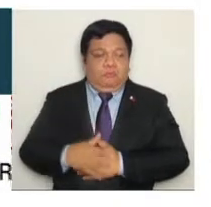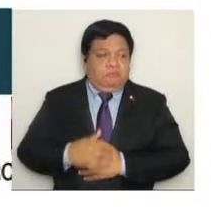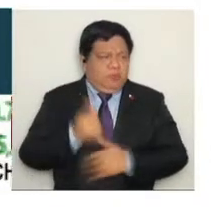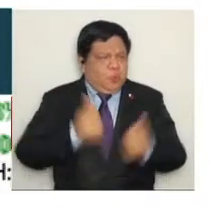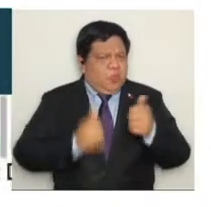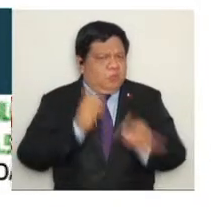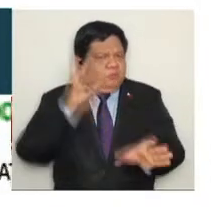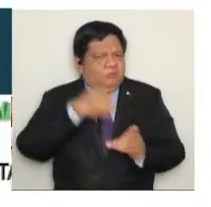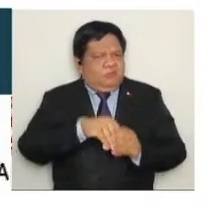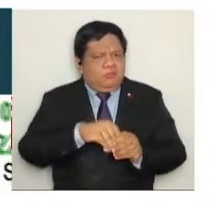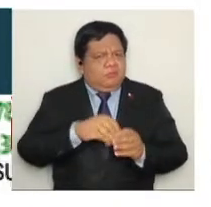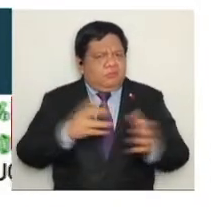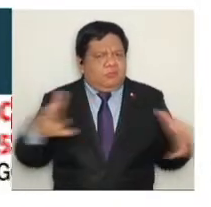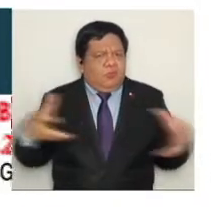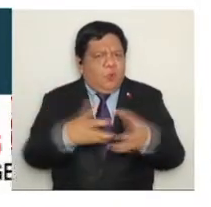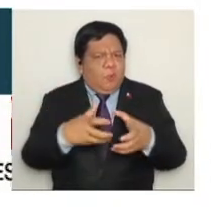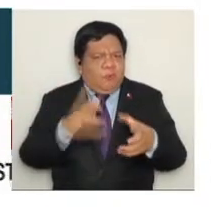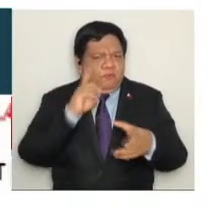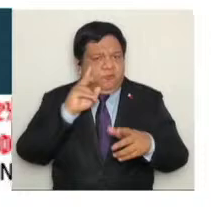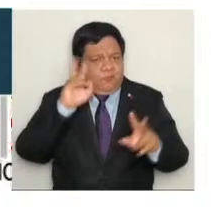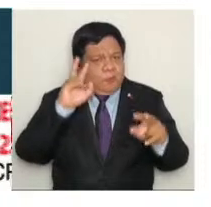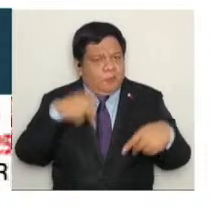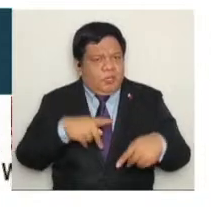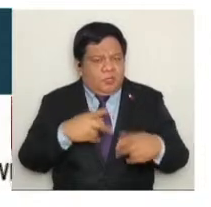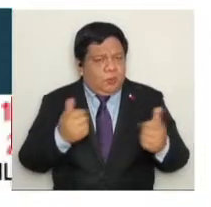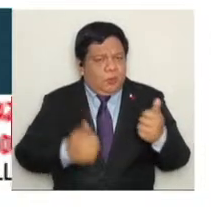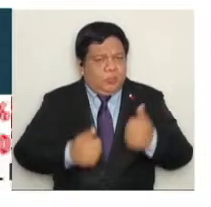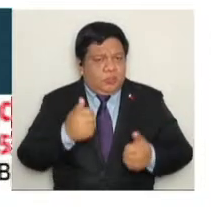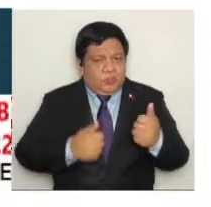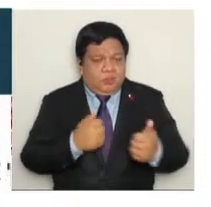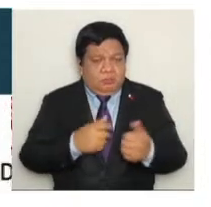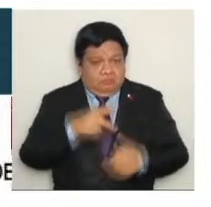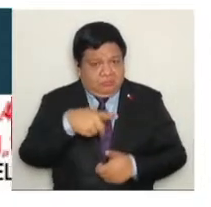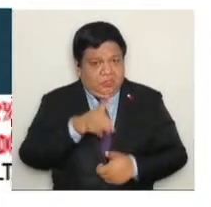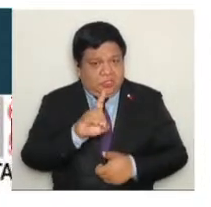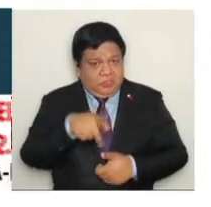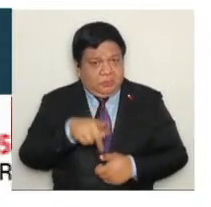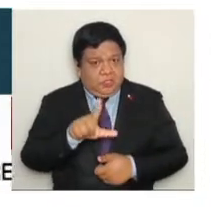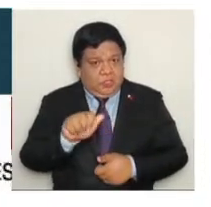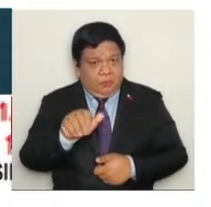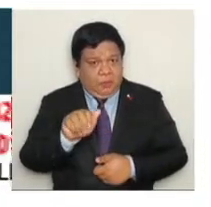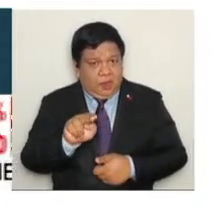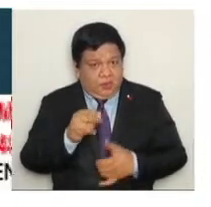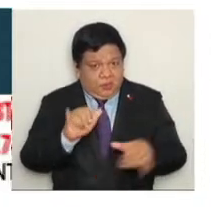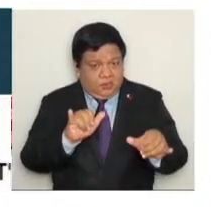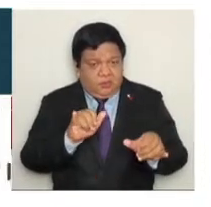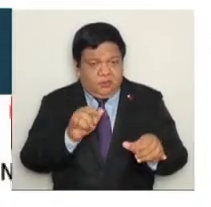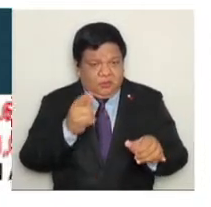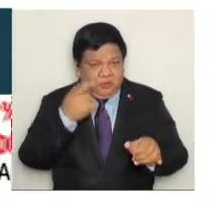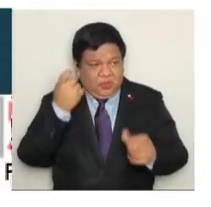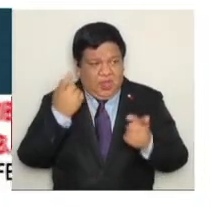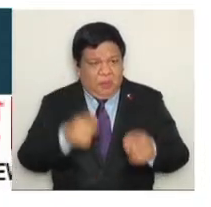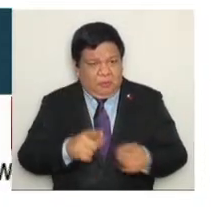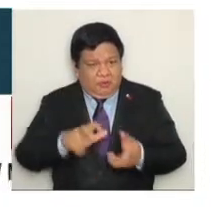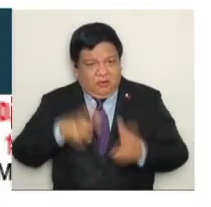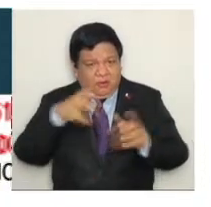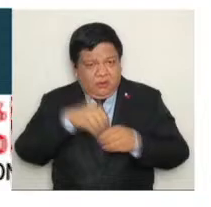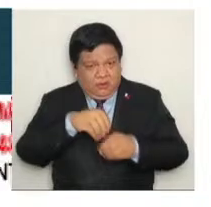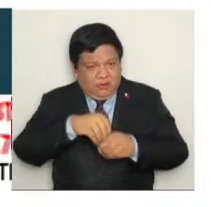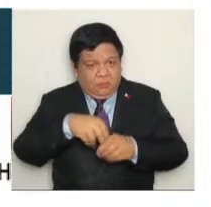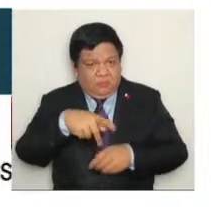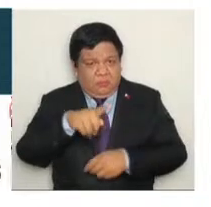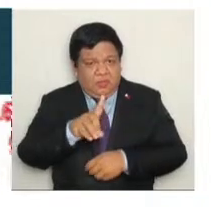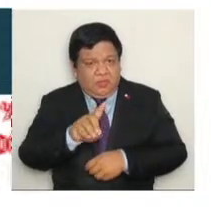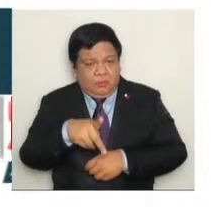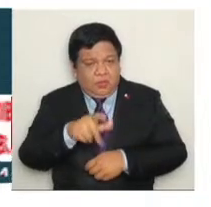run for VP, is it going to be PDP Laban still, considering what's happening to the party right now? I believe